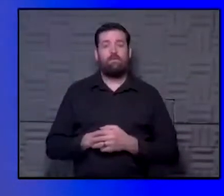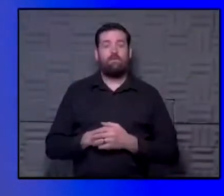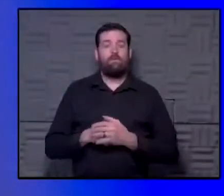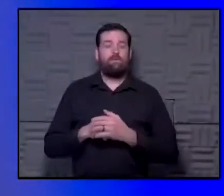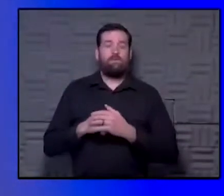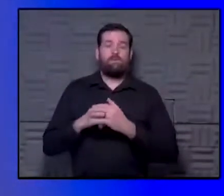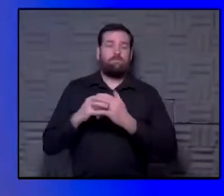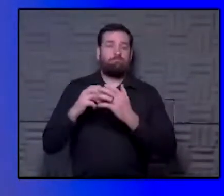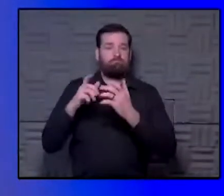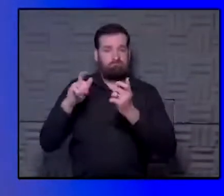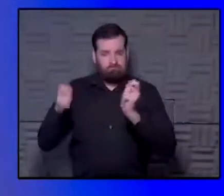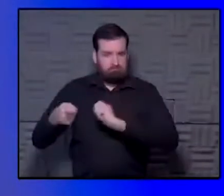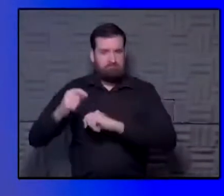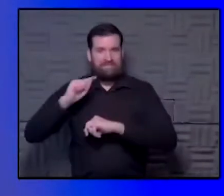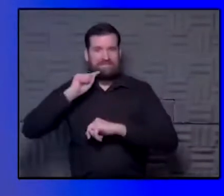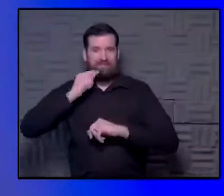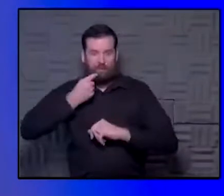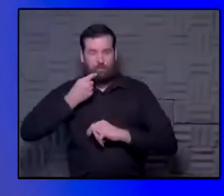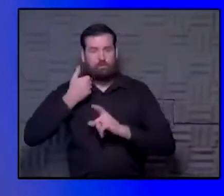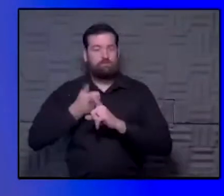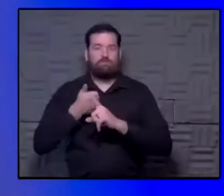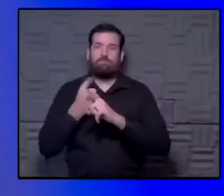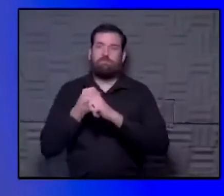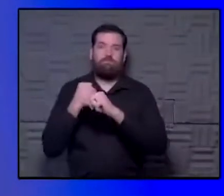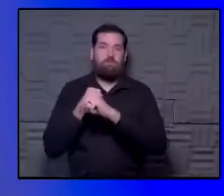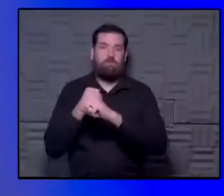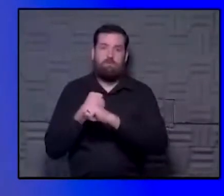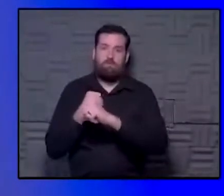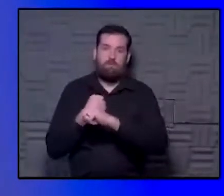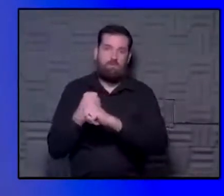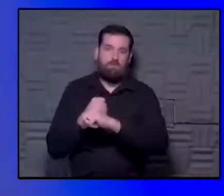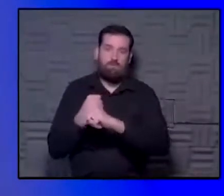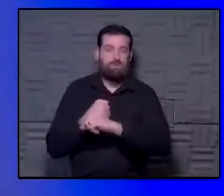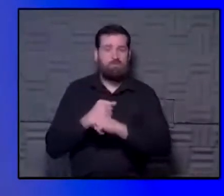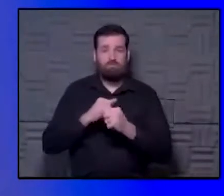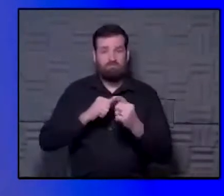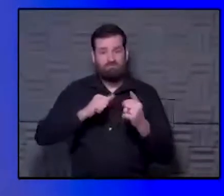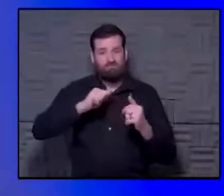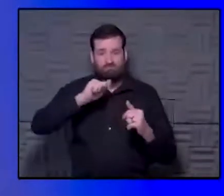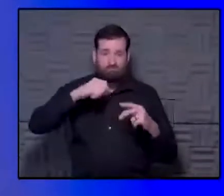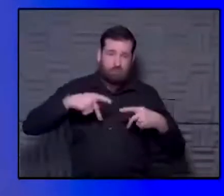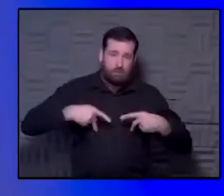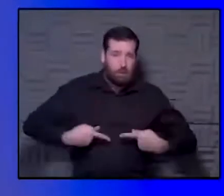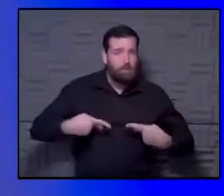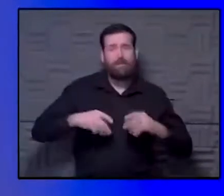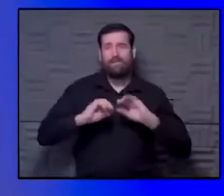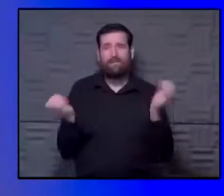severe. He overcame, he didn't suffer from pneumonia,